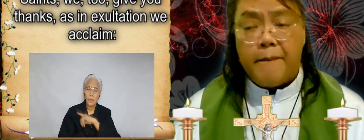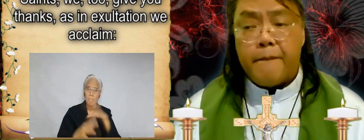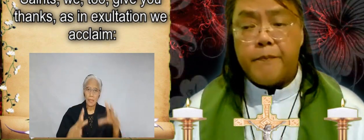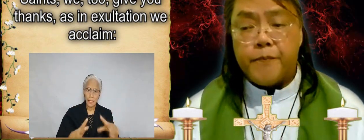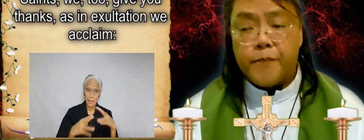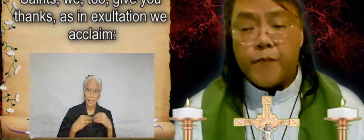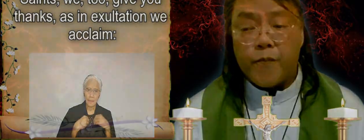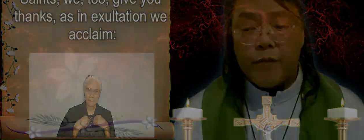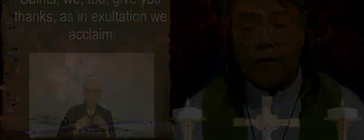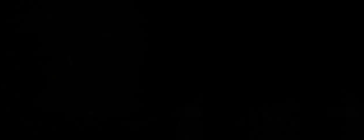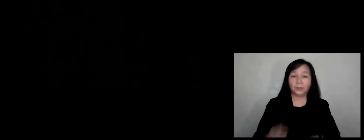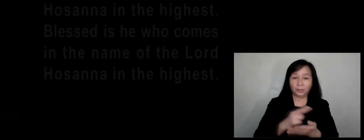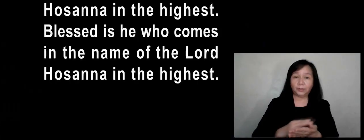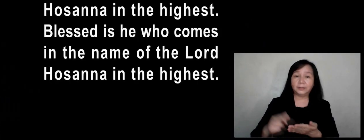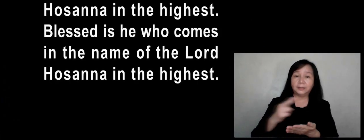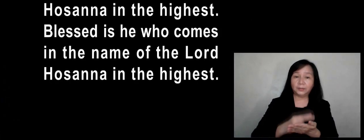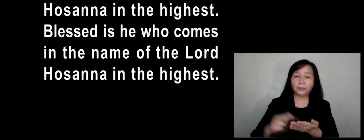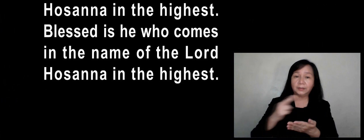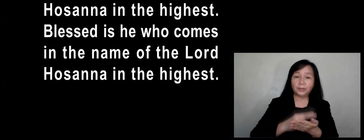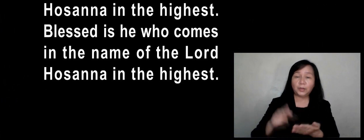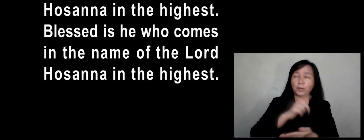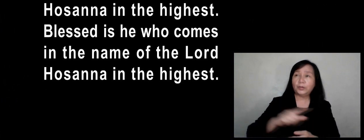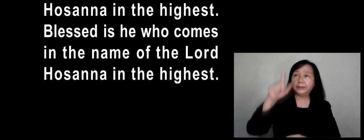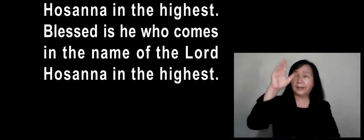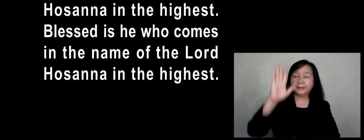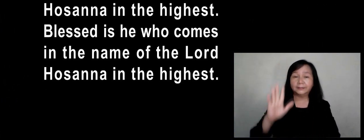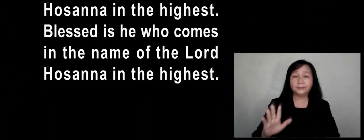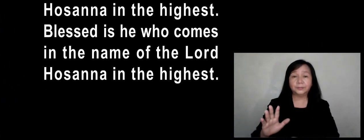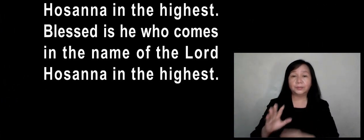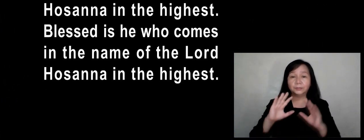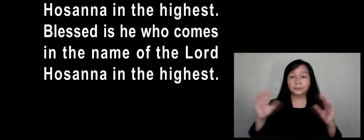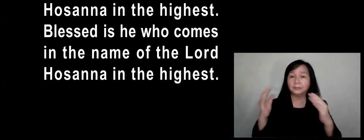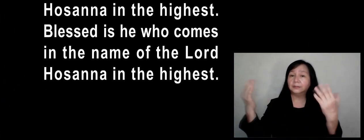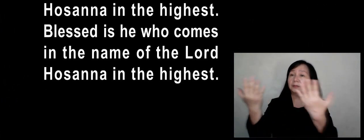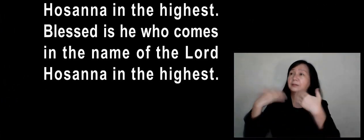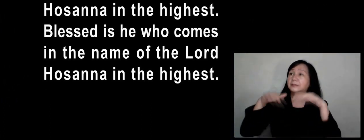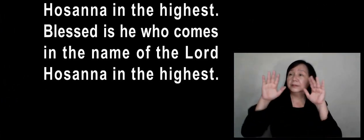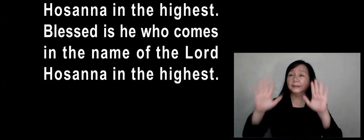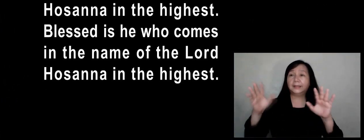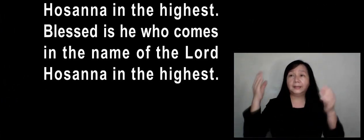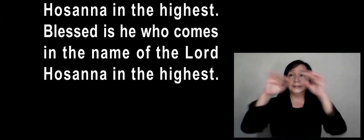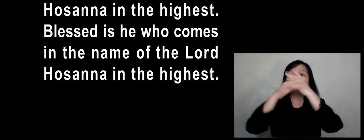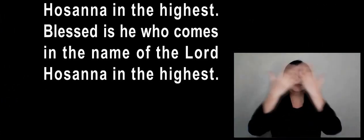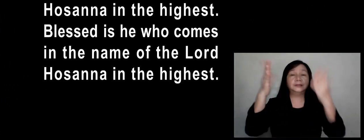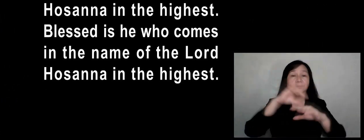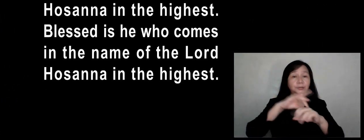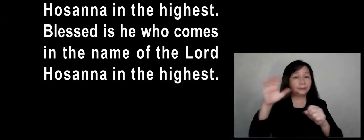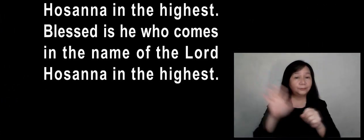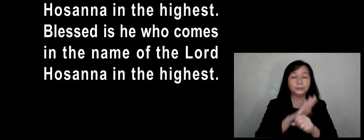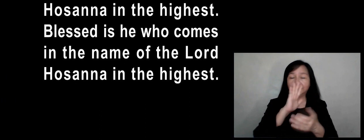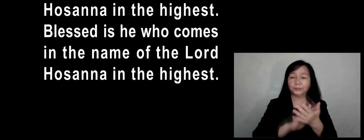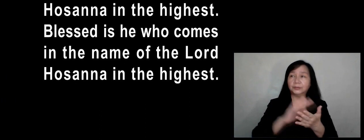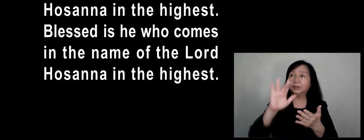acclaim. Holy, Holy, Holy Lord, God of hosts, Heaven and earth